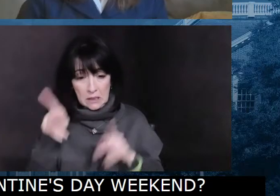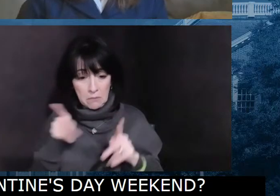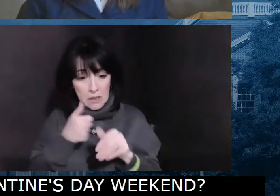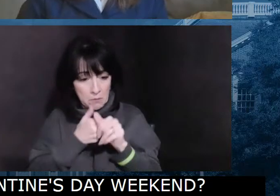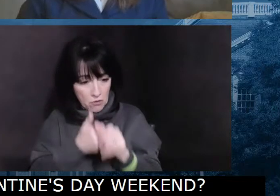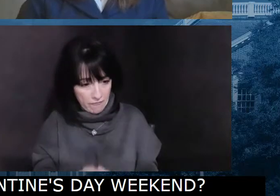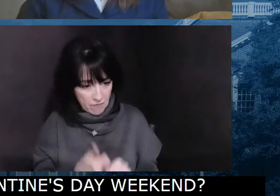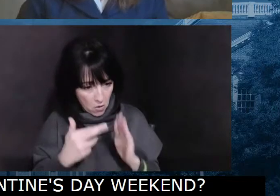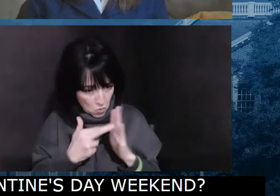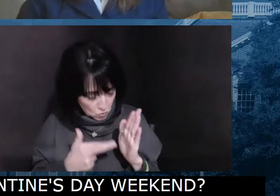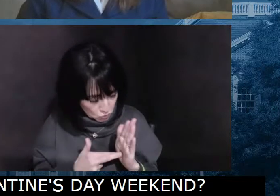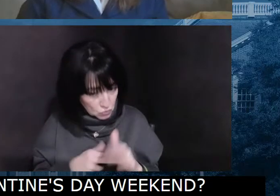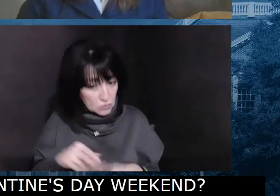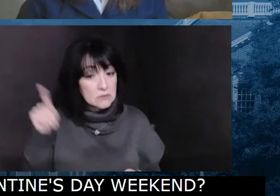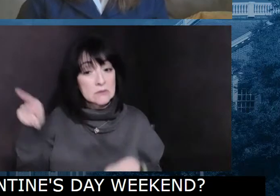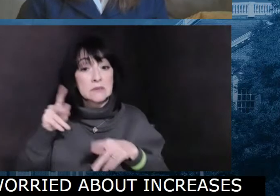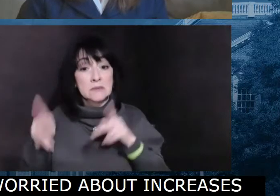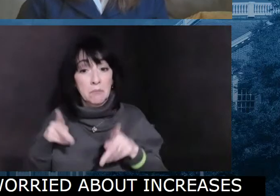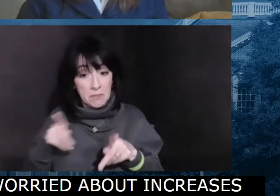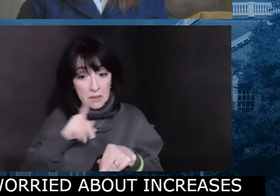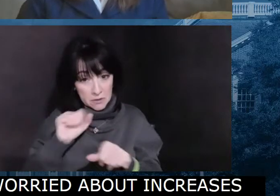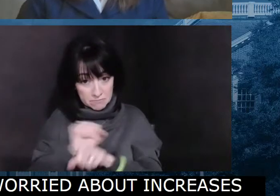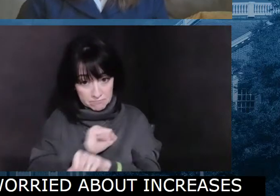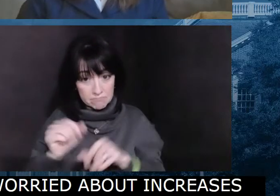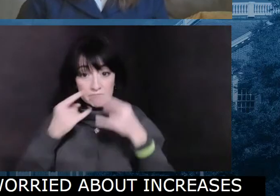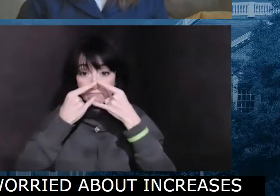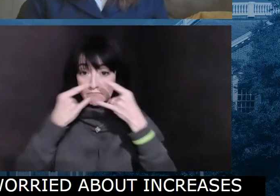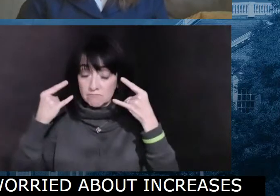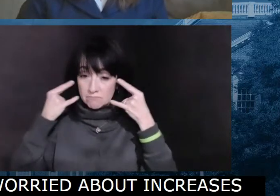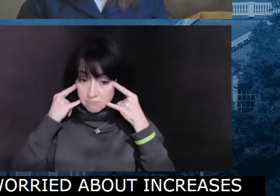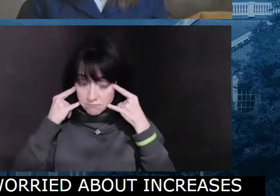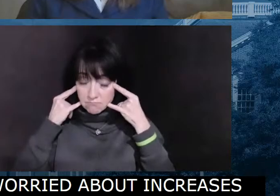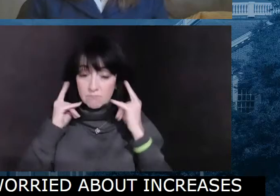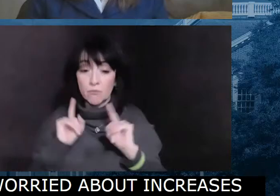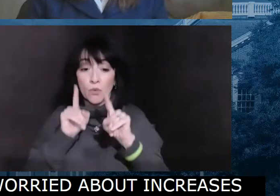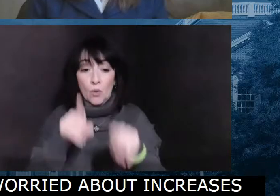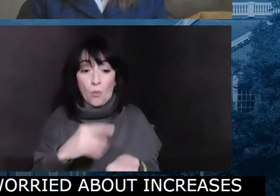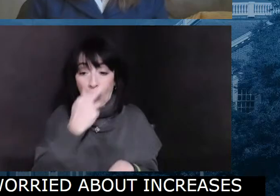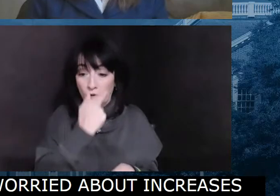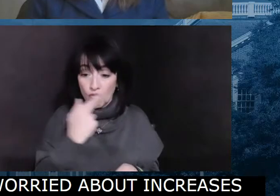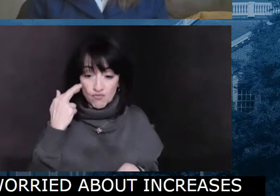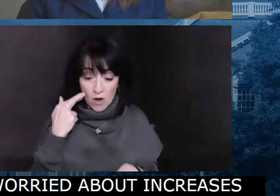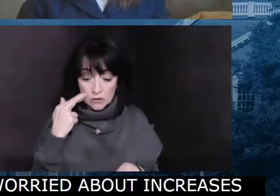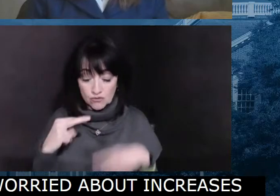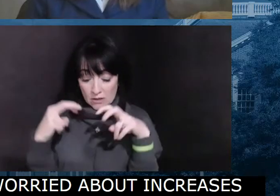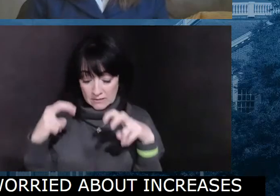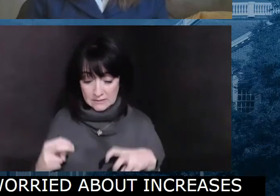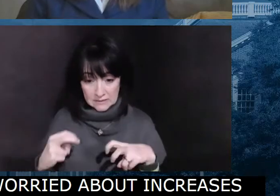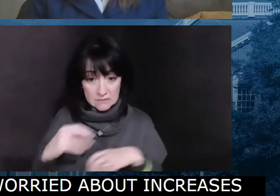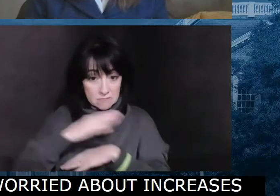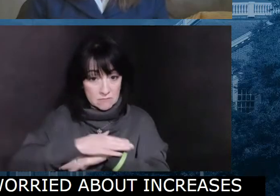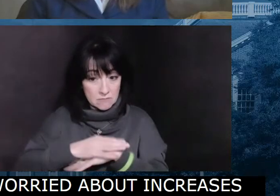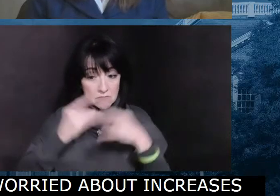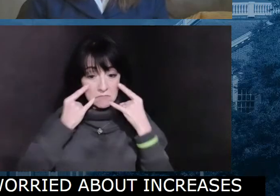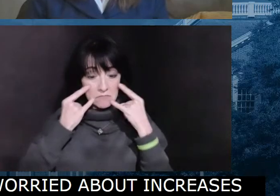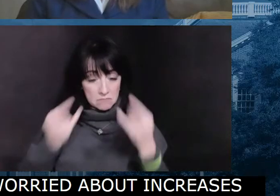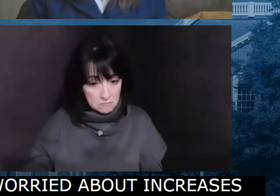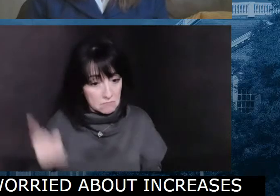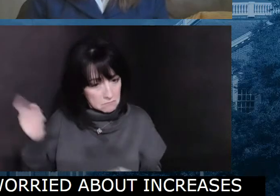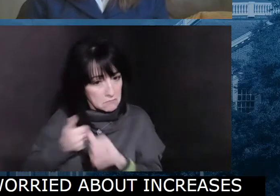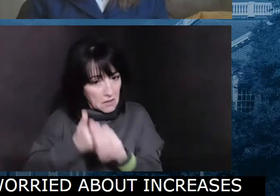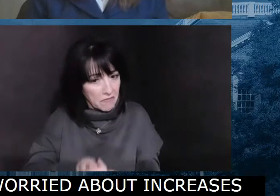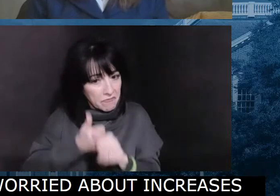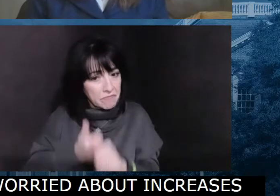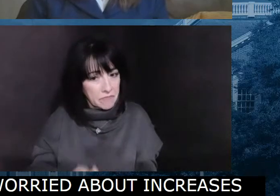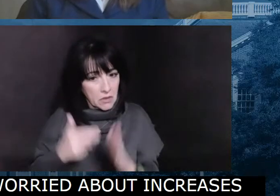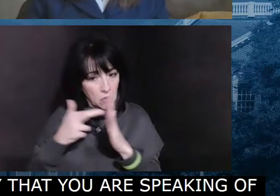wear masks, to keep appropriately social distance, follow our guidelines, but we do, we're very